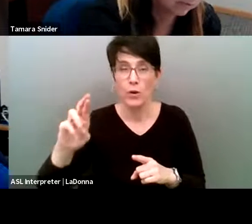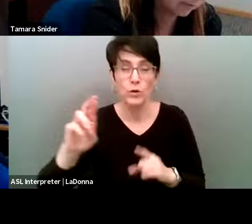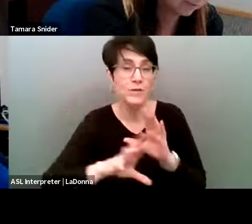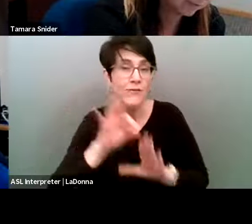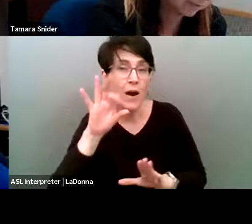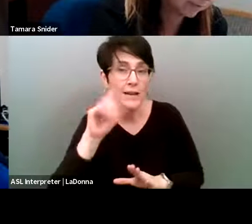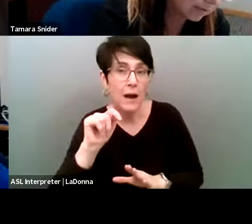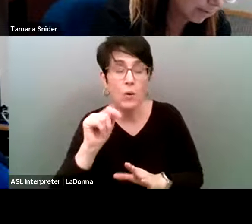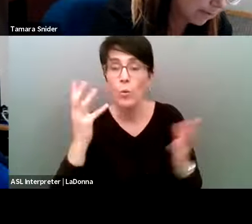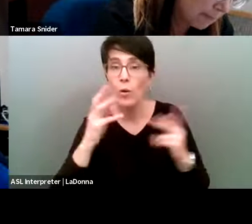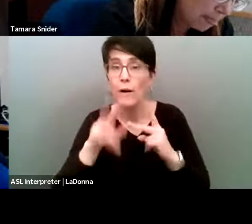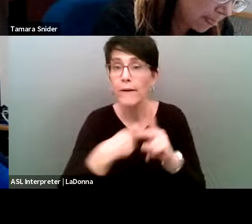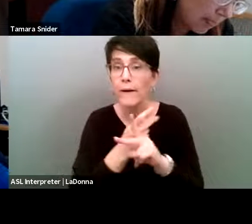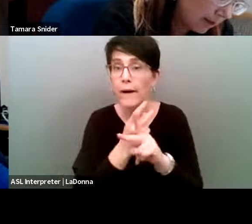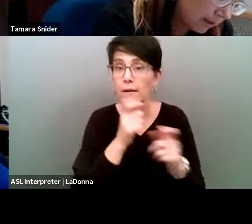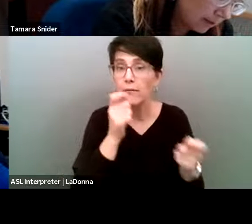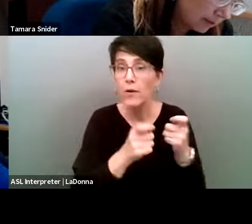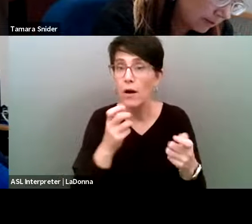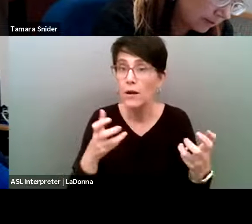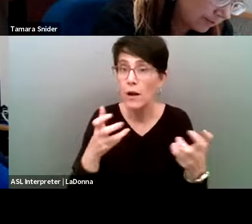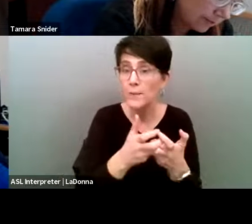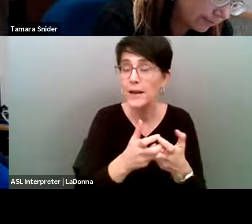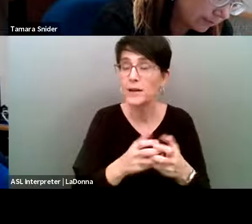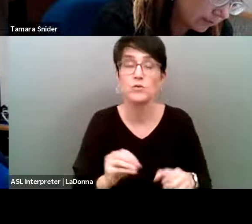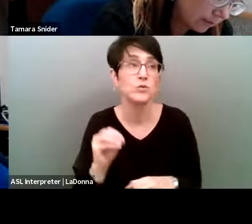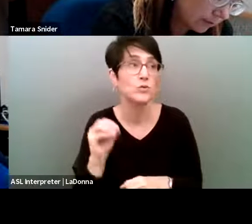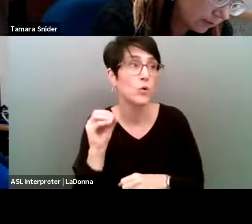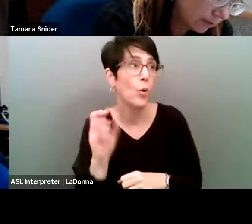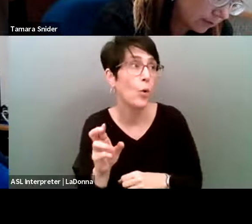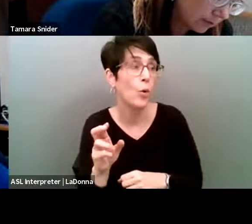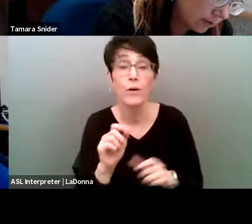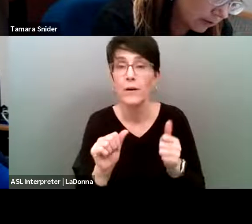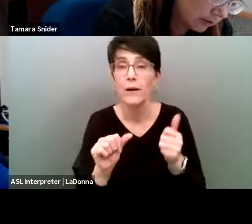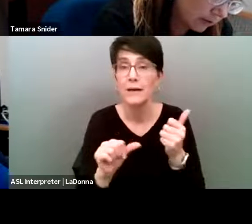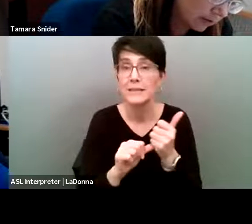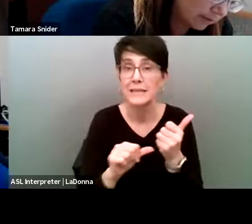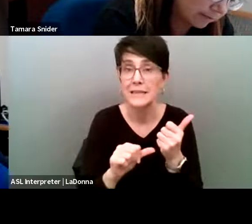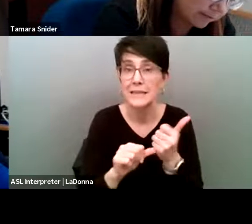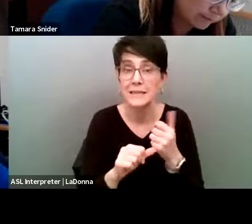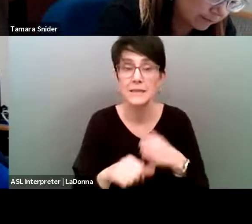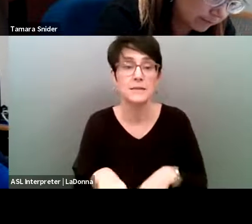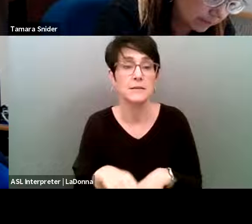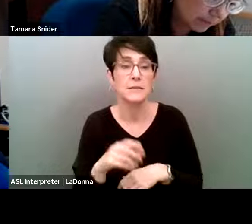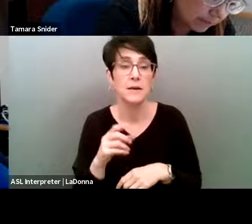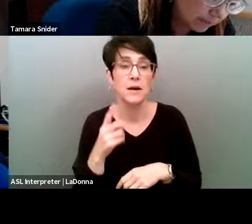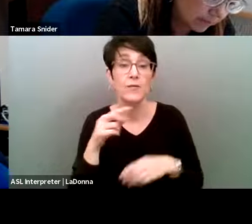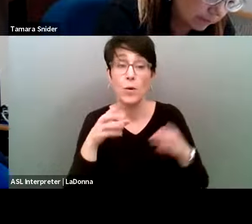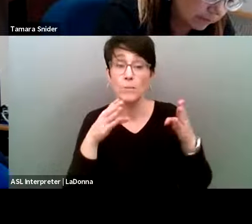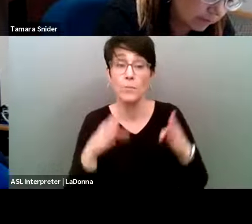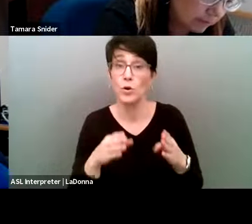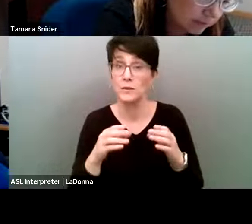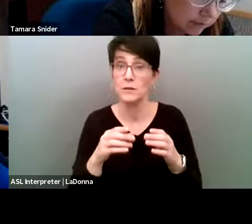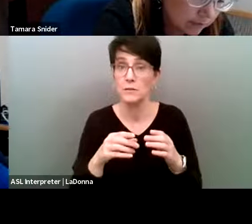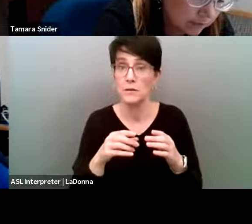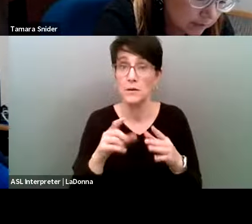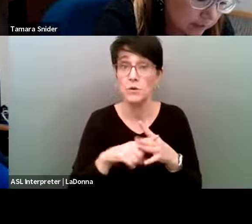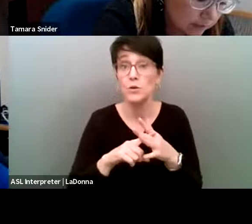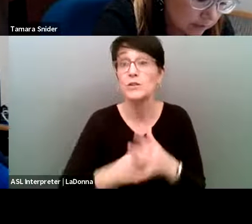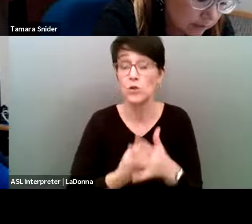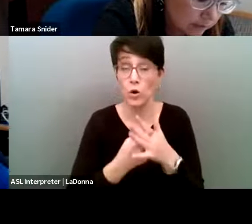maybe accommodations that needed to be made, or assistance that a person with a disability may need to get rolling on a